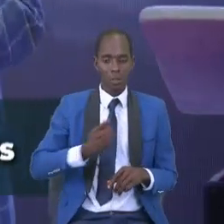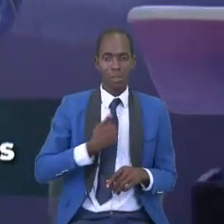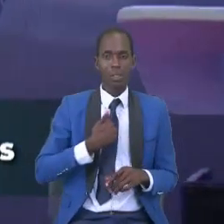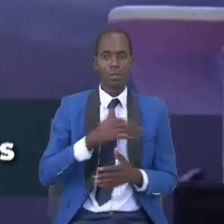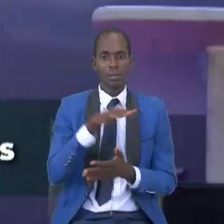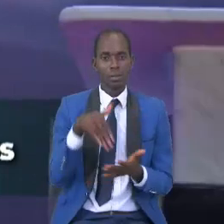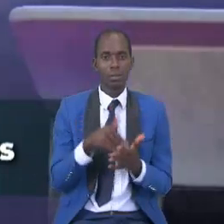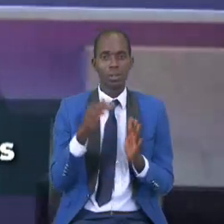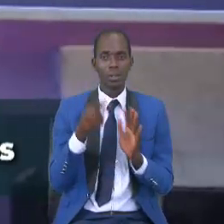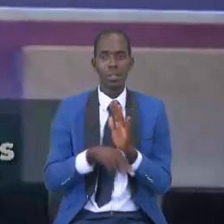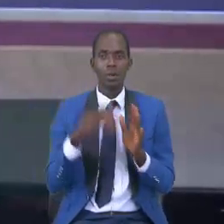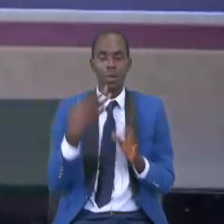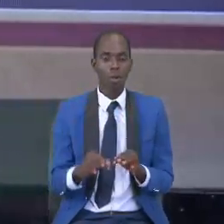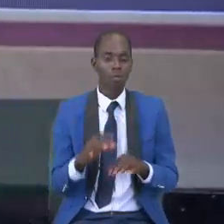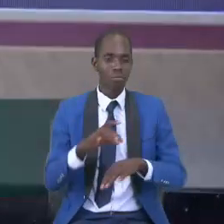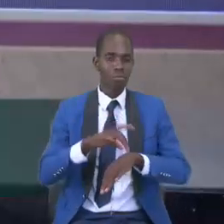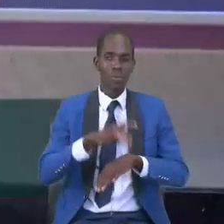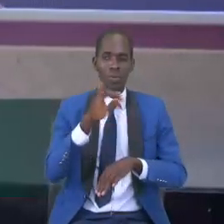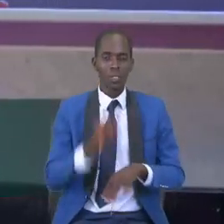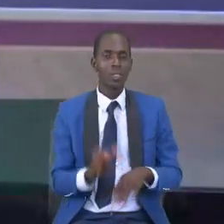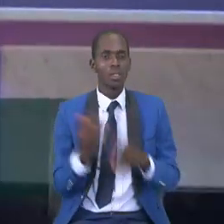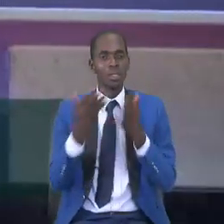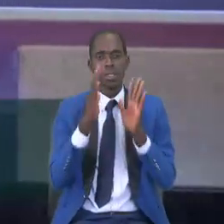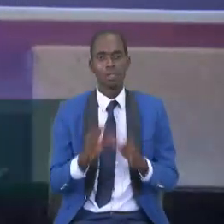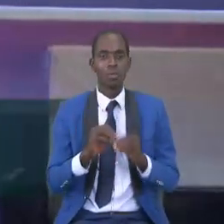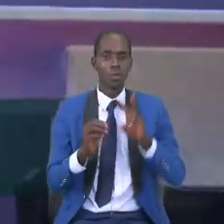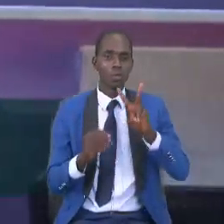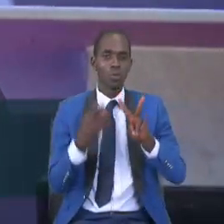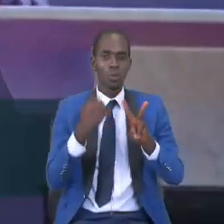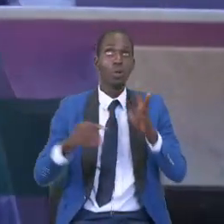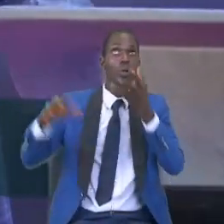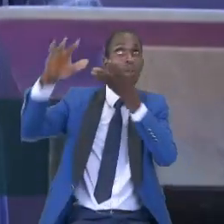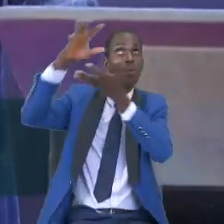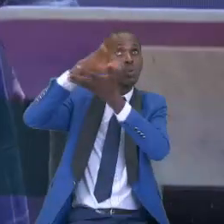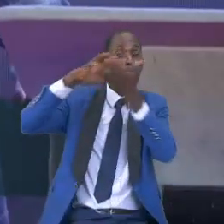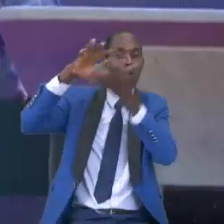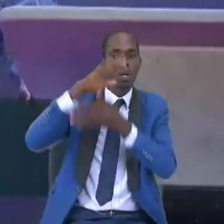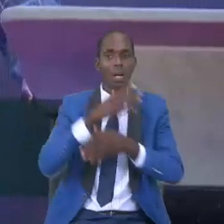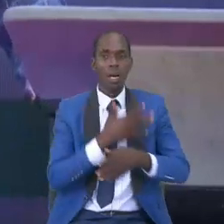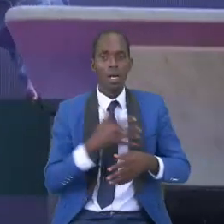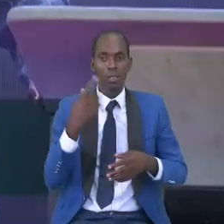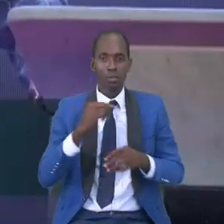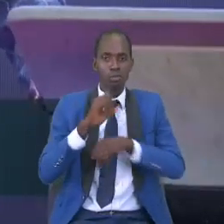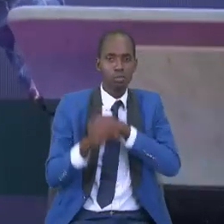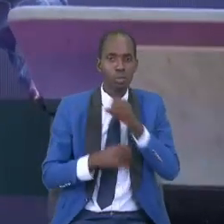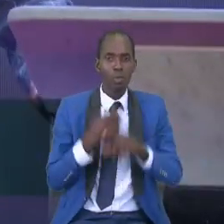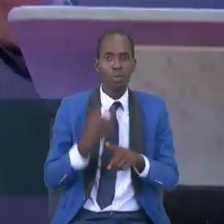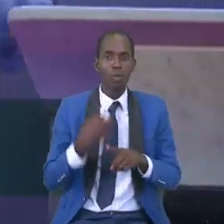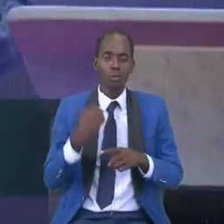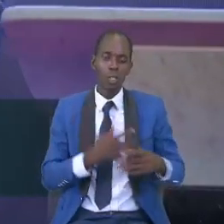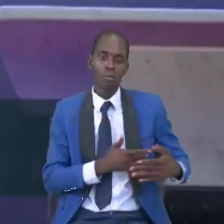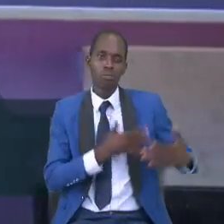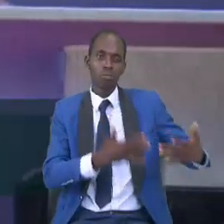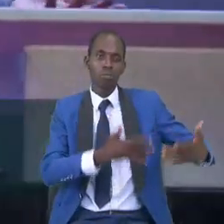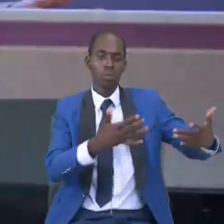Number two, the storm and the suffering from the compassionate shepherd. If